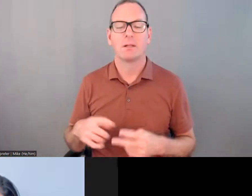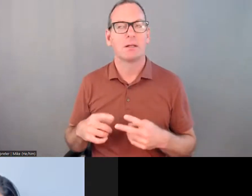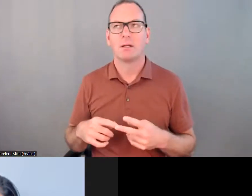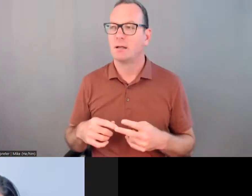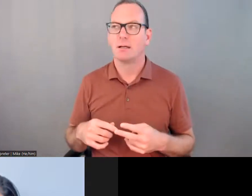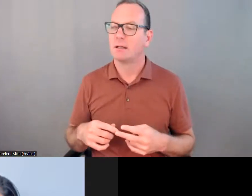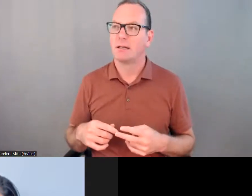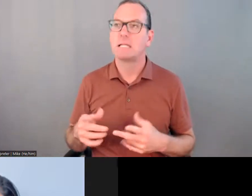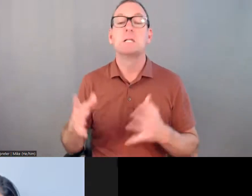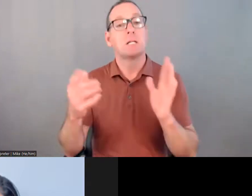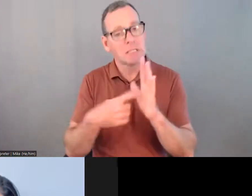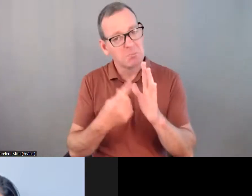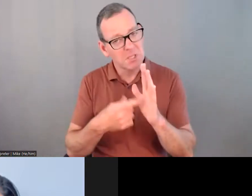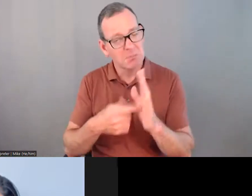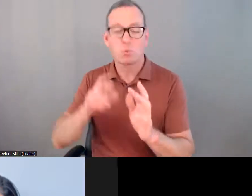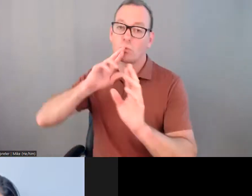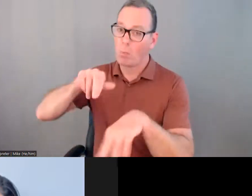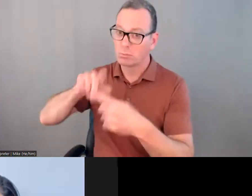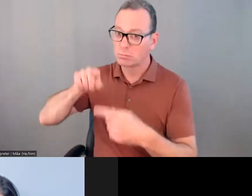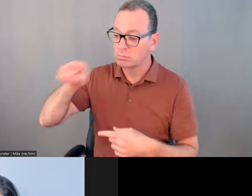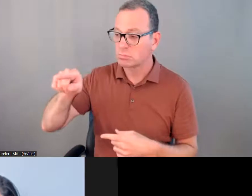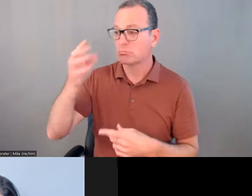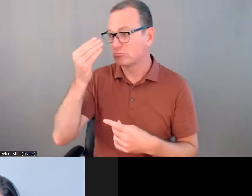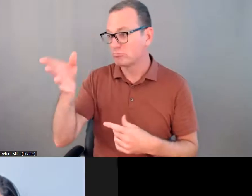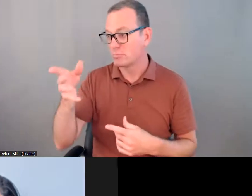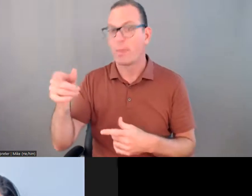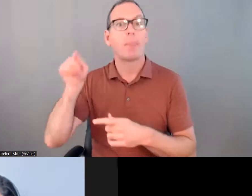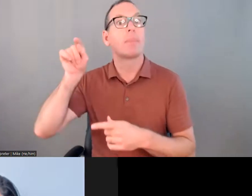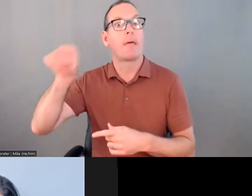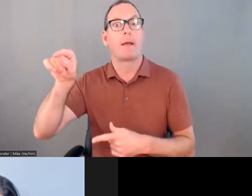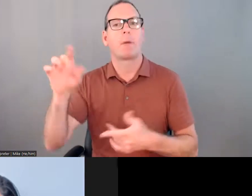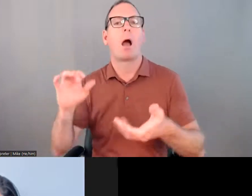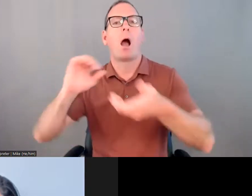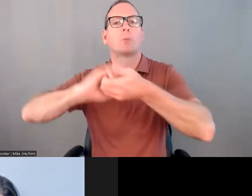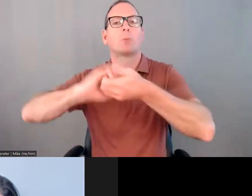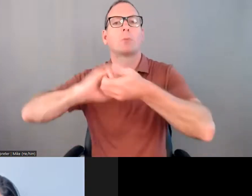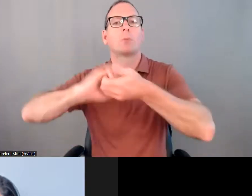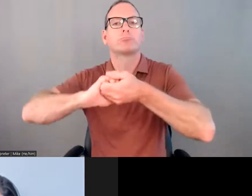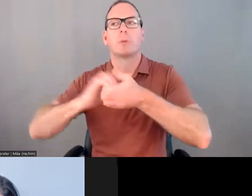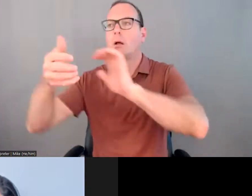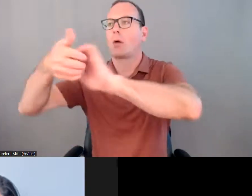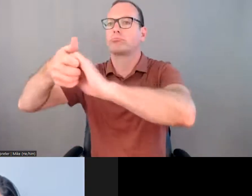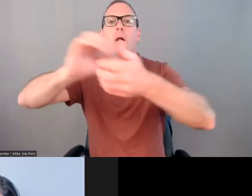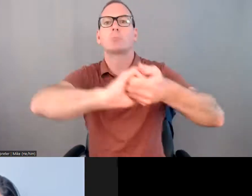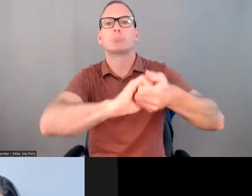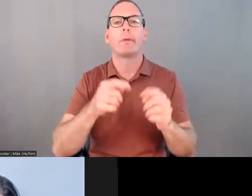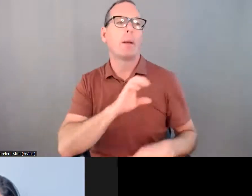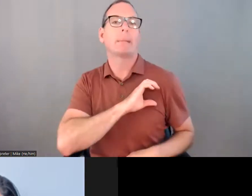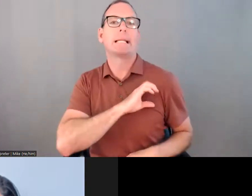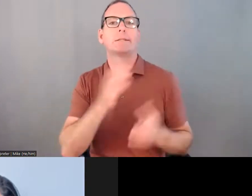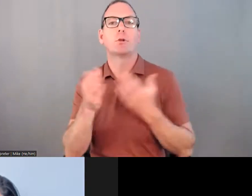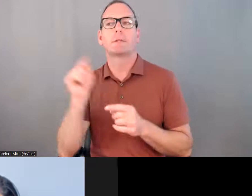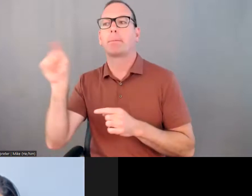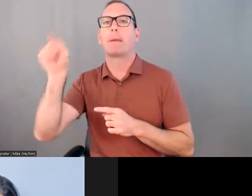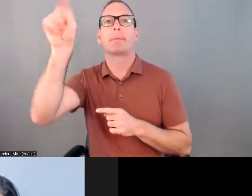sometimes it gets reported and there's joint ventures that occur, right? That, you know, different police services will partner up and all of a sudden they take down